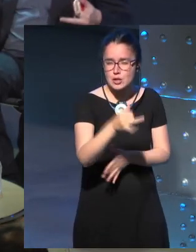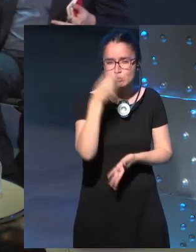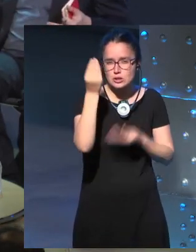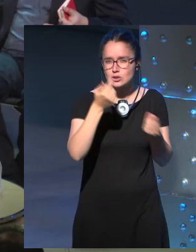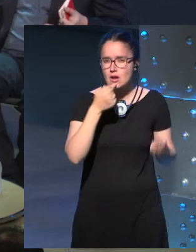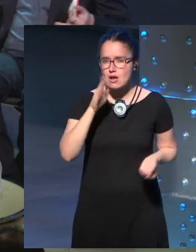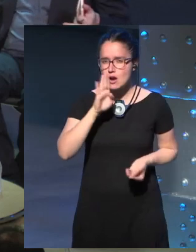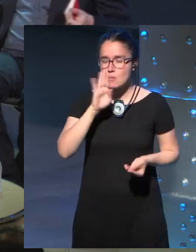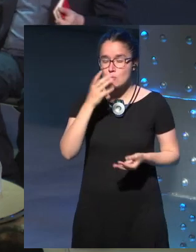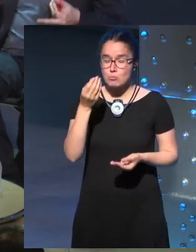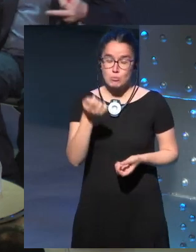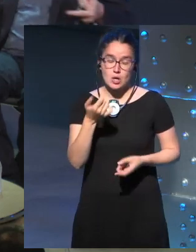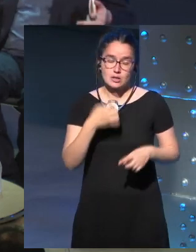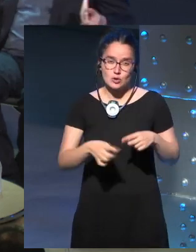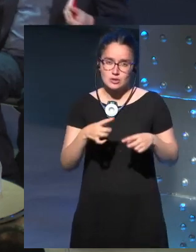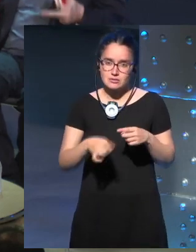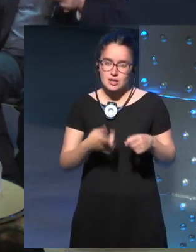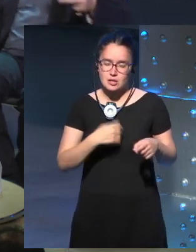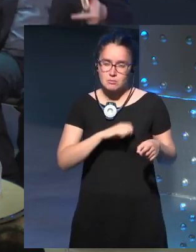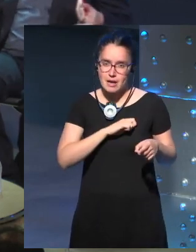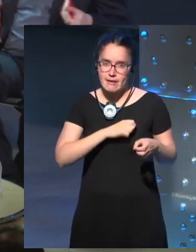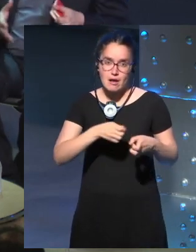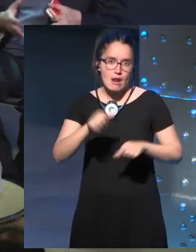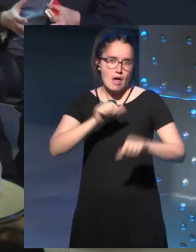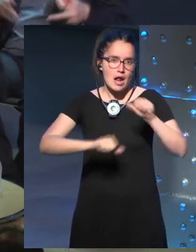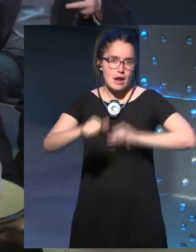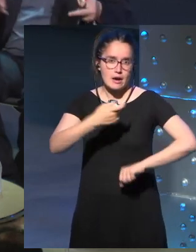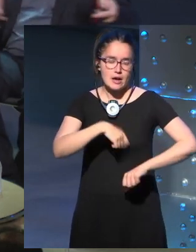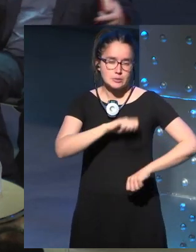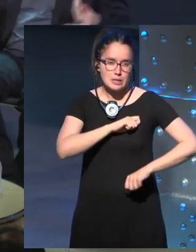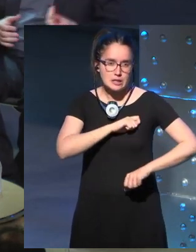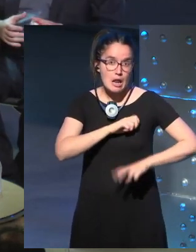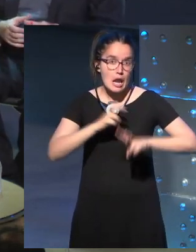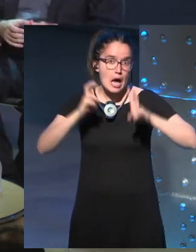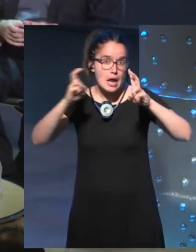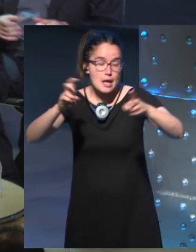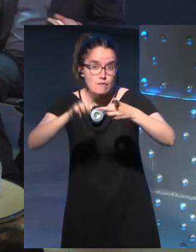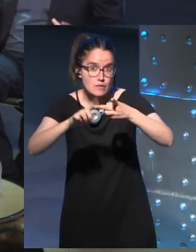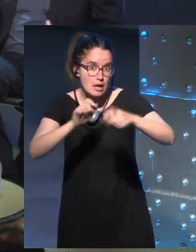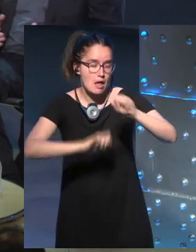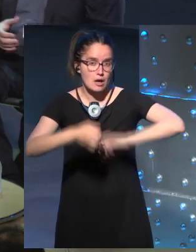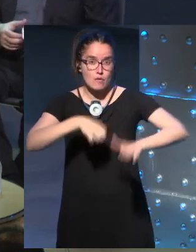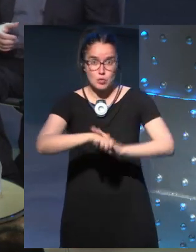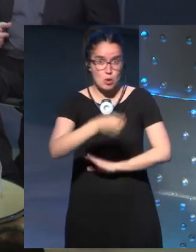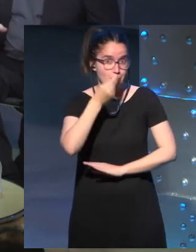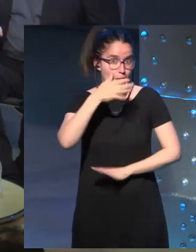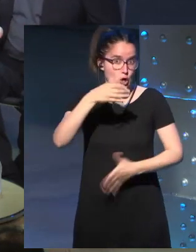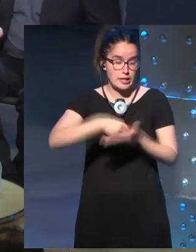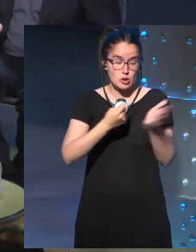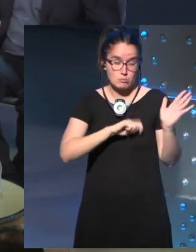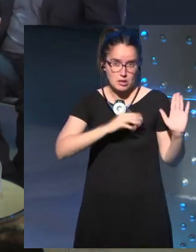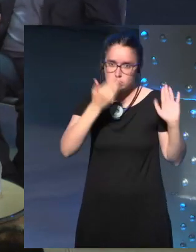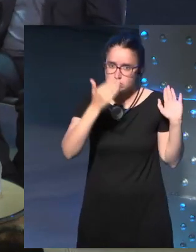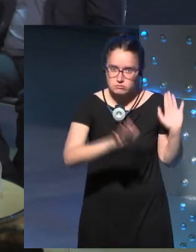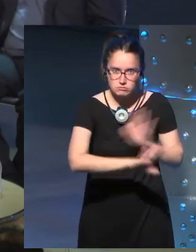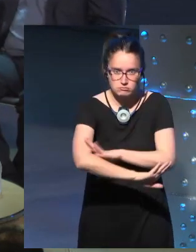global phenomenon, for example, I think that Spain has a very good league. I mean,